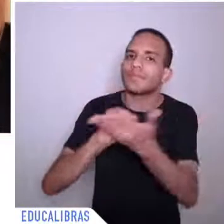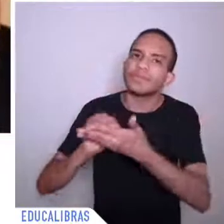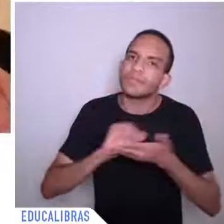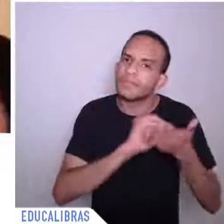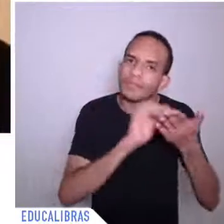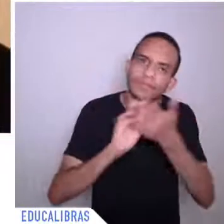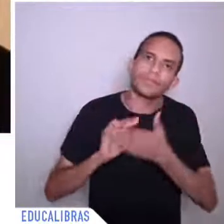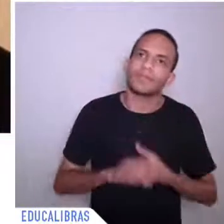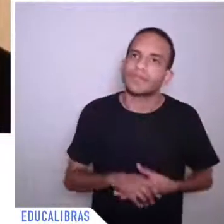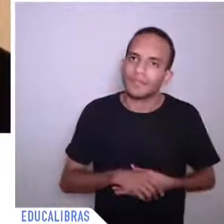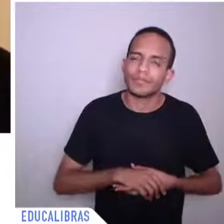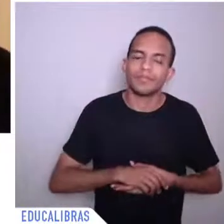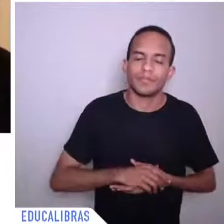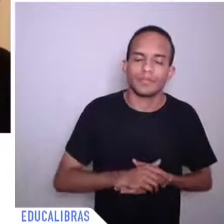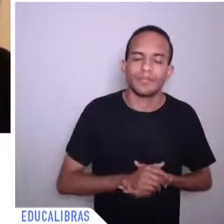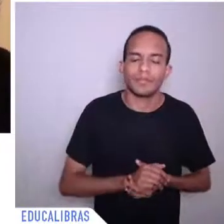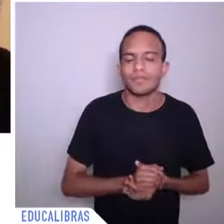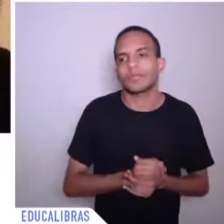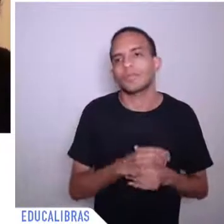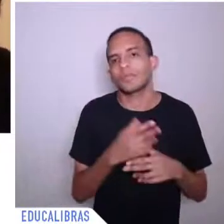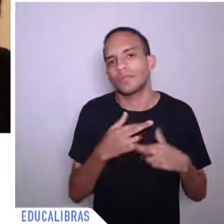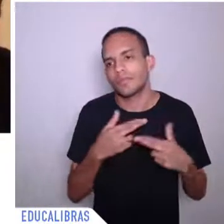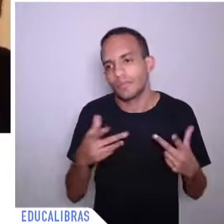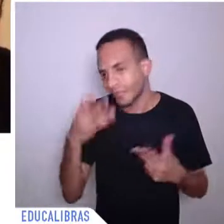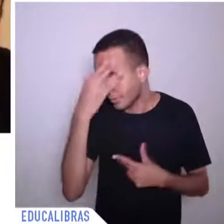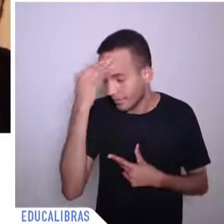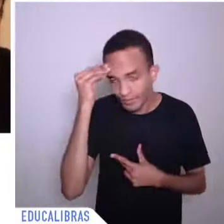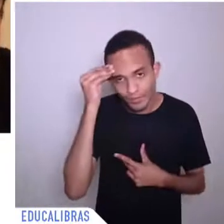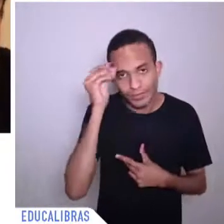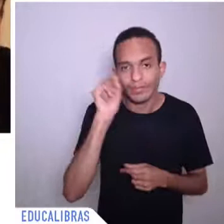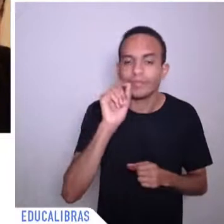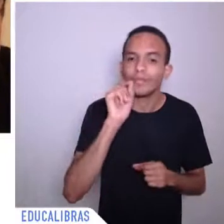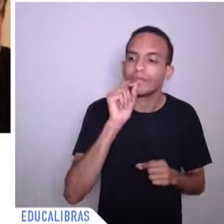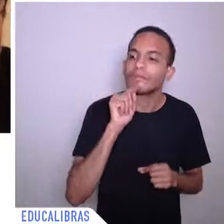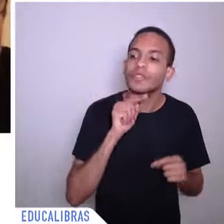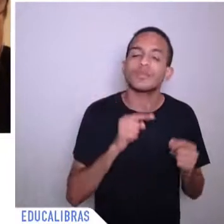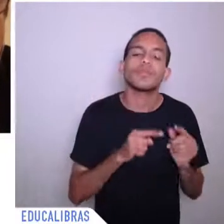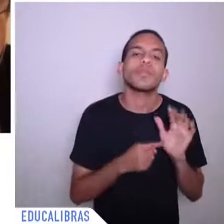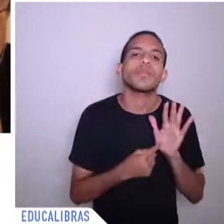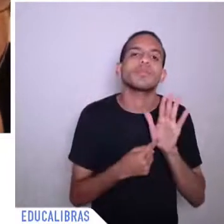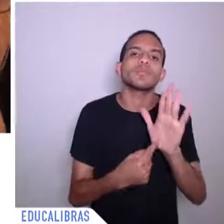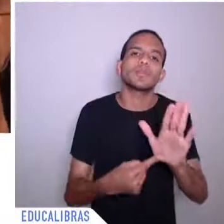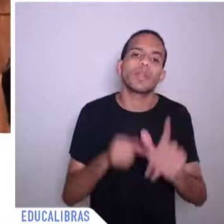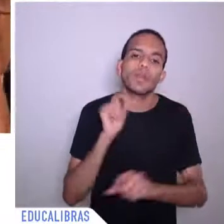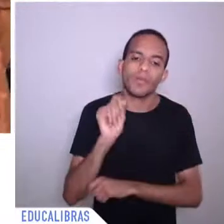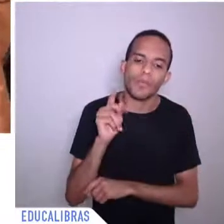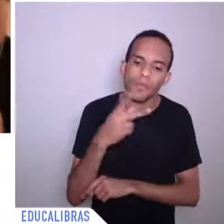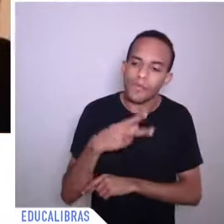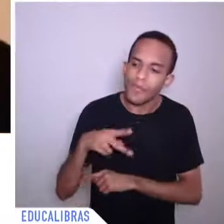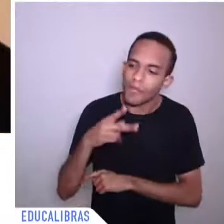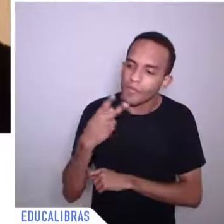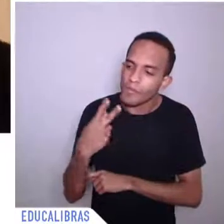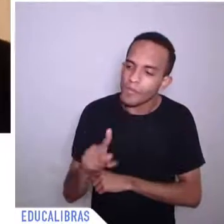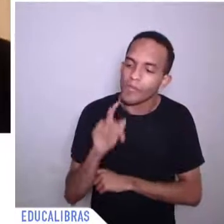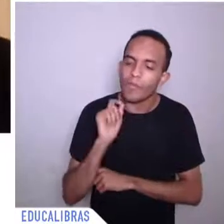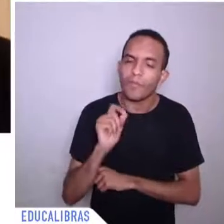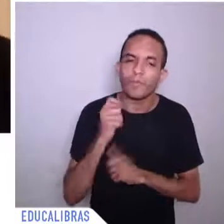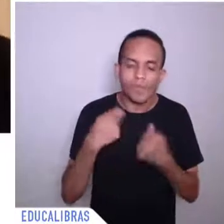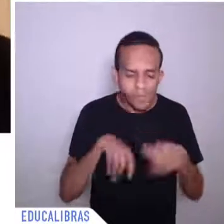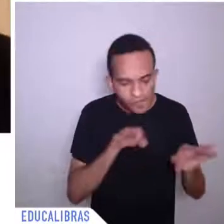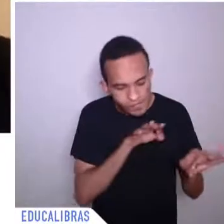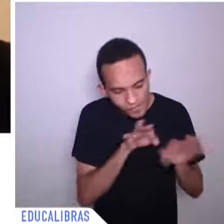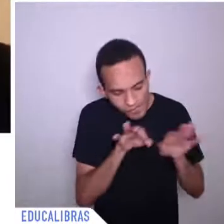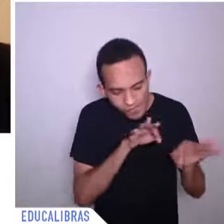debate. We are just discussing what the stupidities that are happening. It's hard